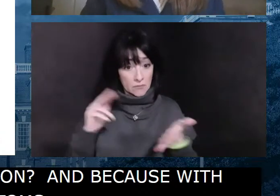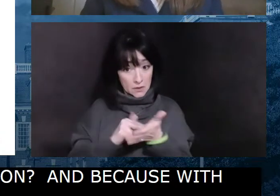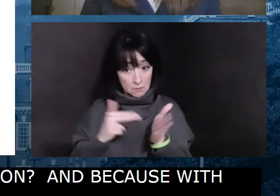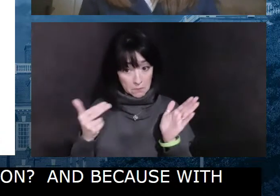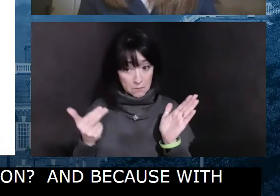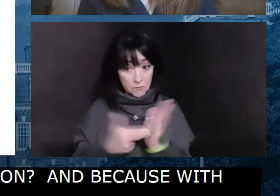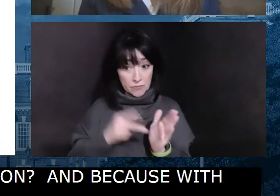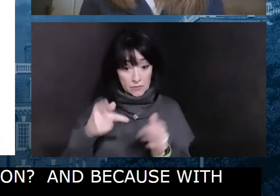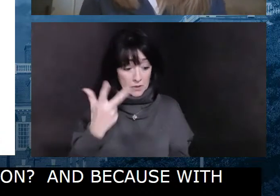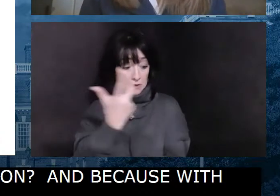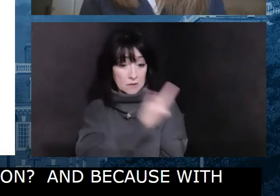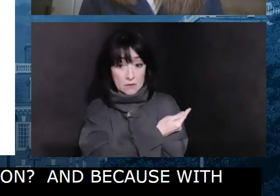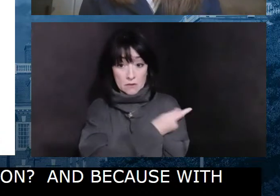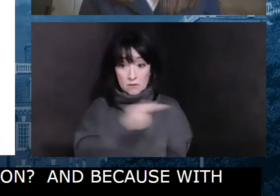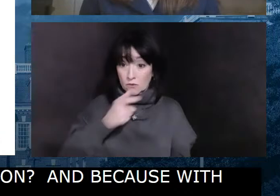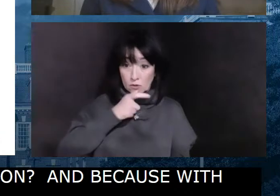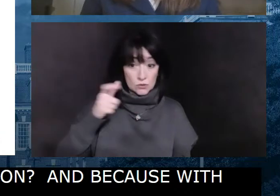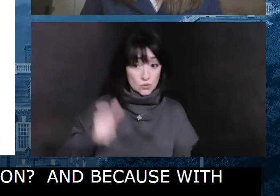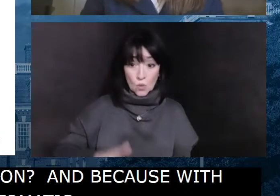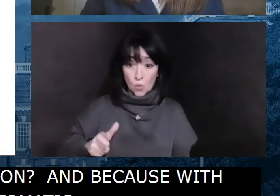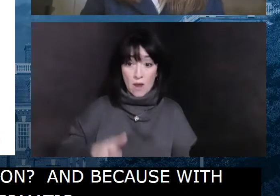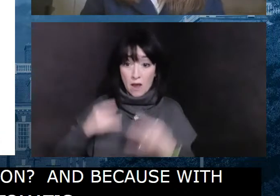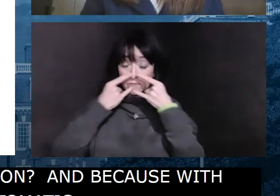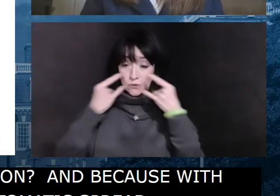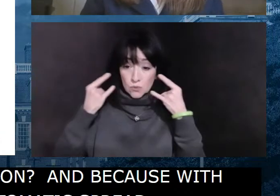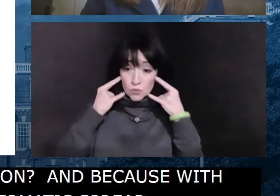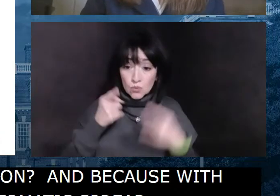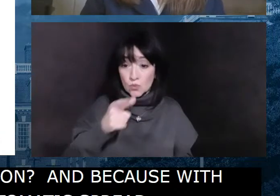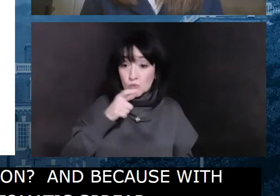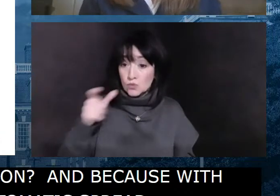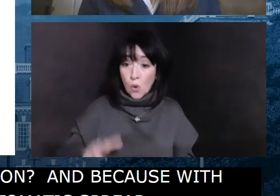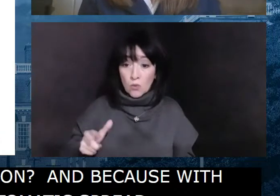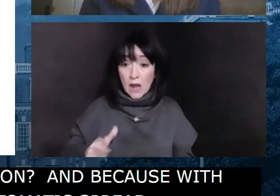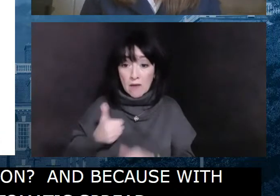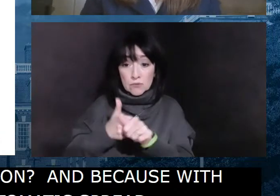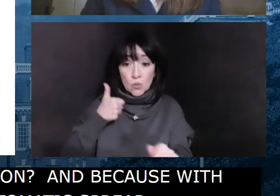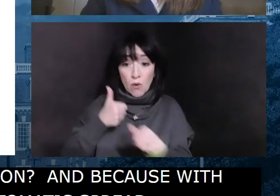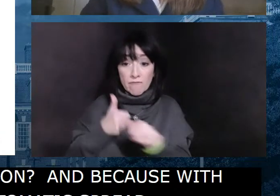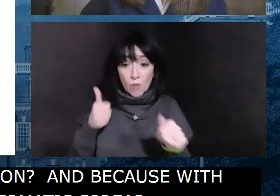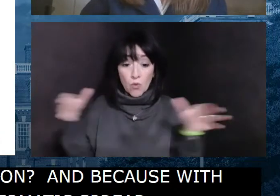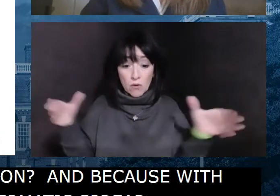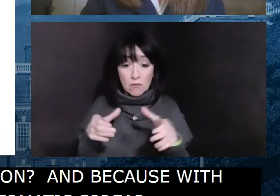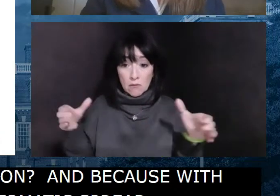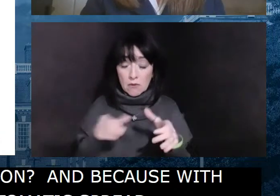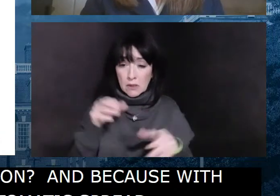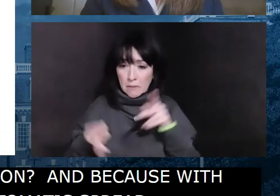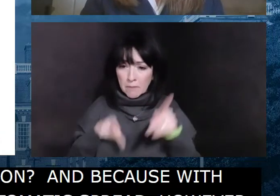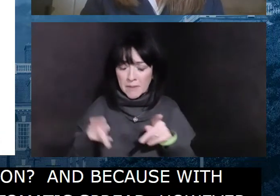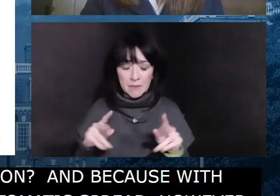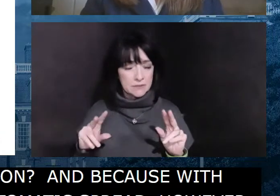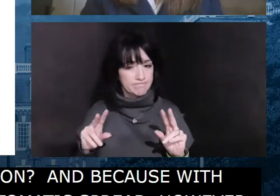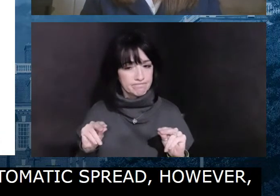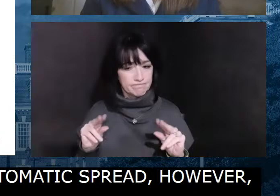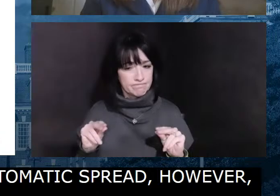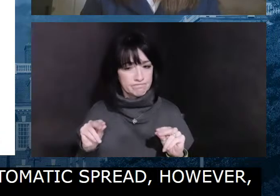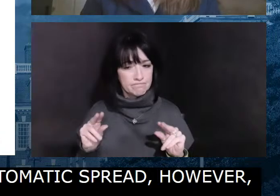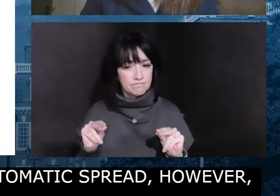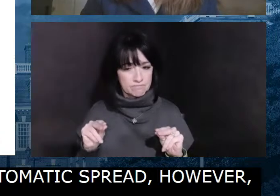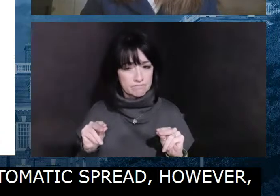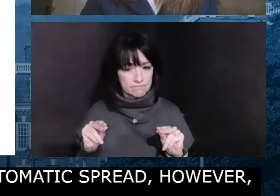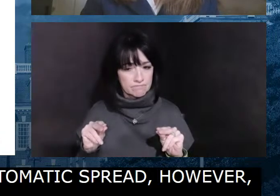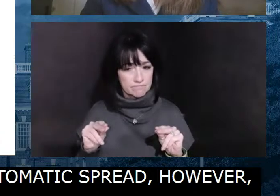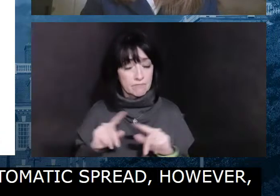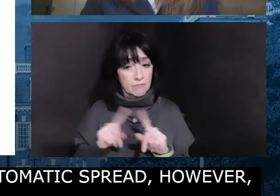distance. However, from CDC's investigation of the science, what they're saying is individuals who've been